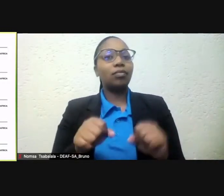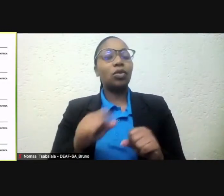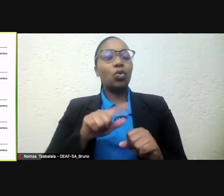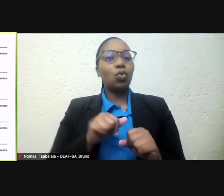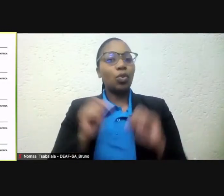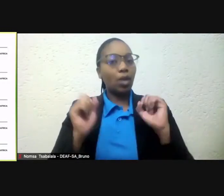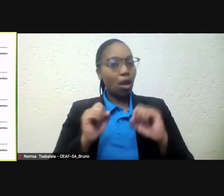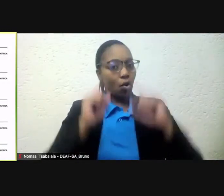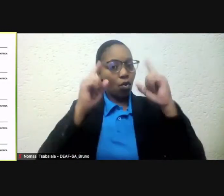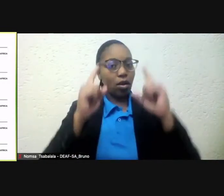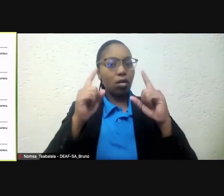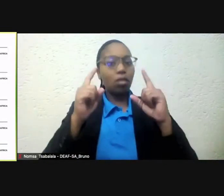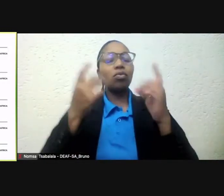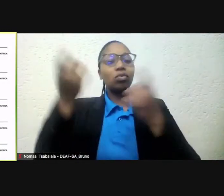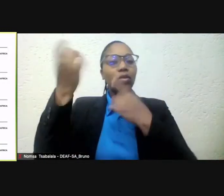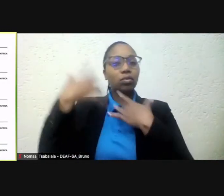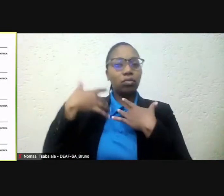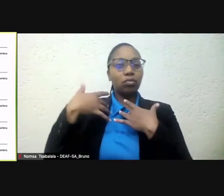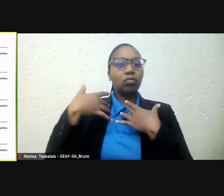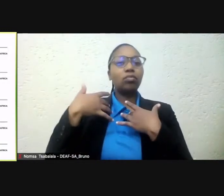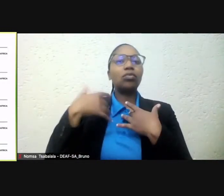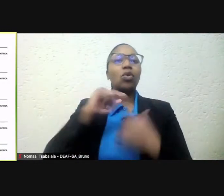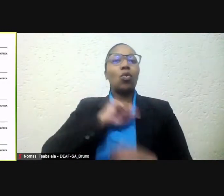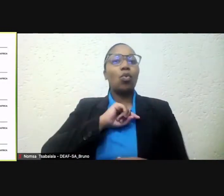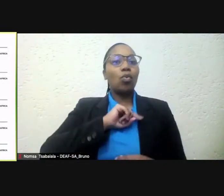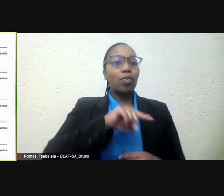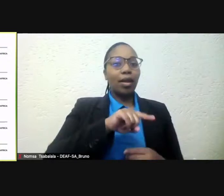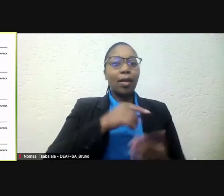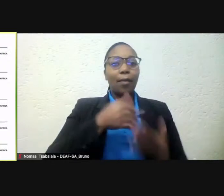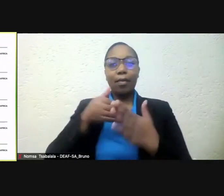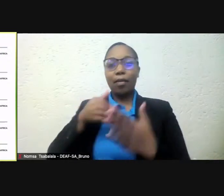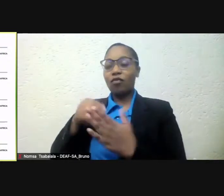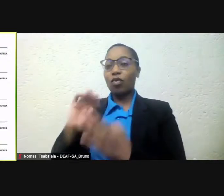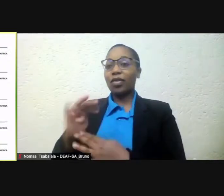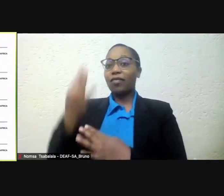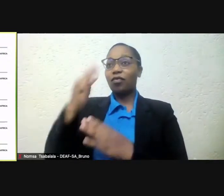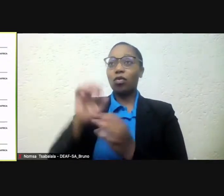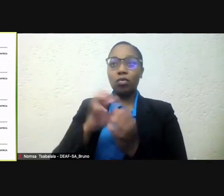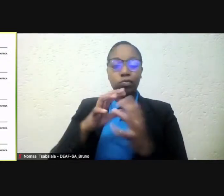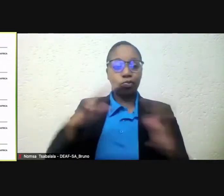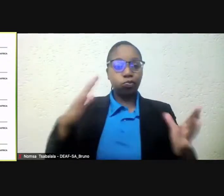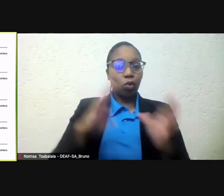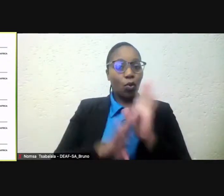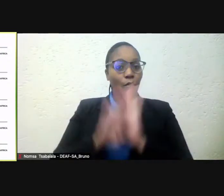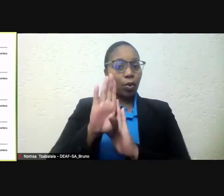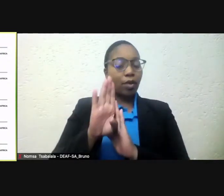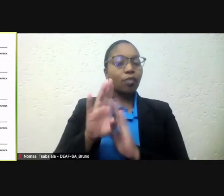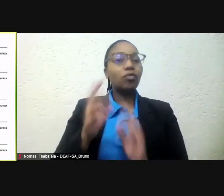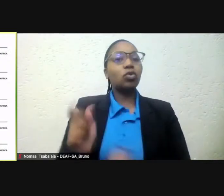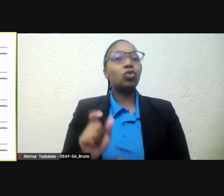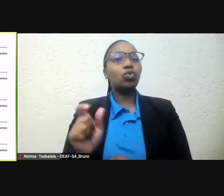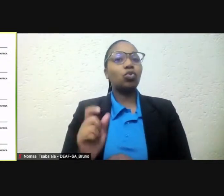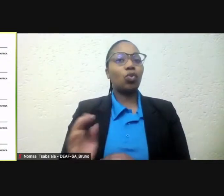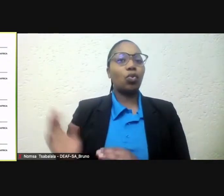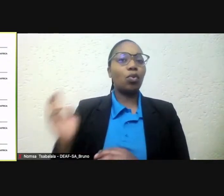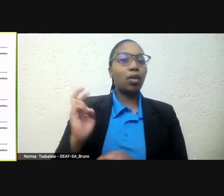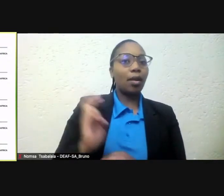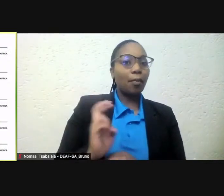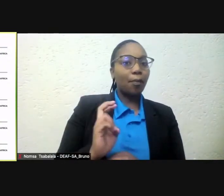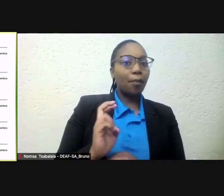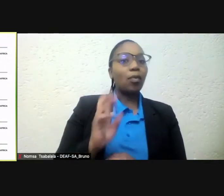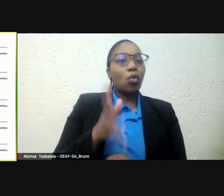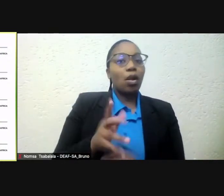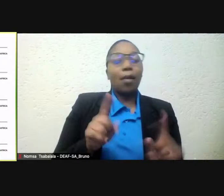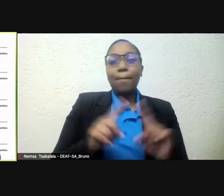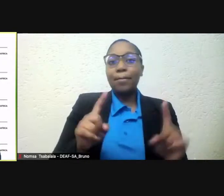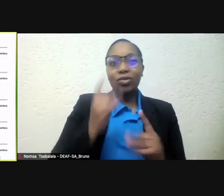indicated before this fourth wave, that it was coming, but we didn't know how soon and